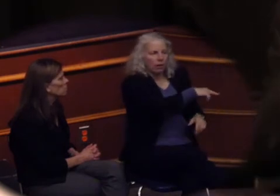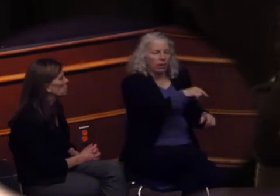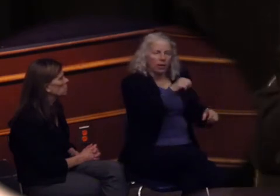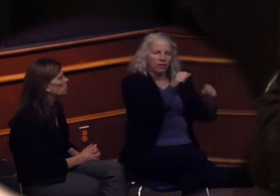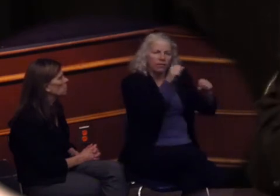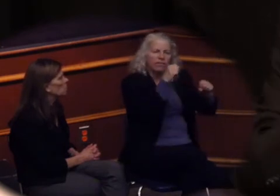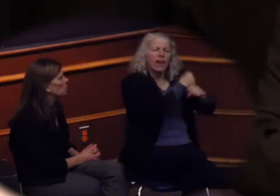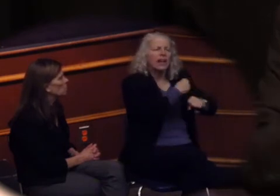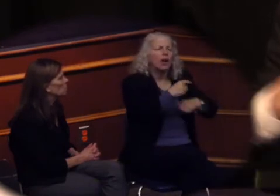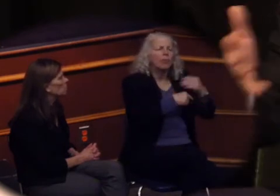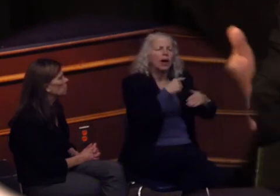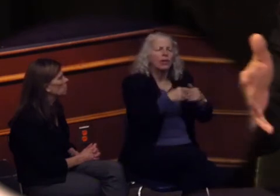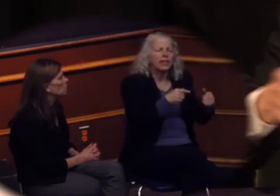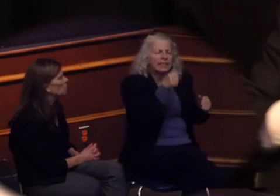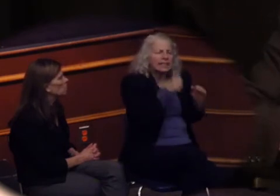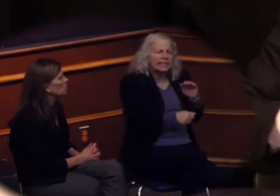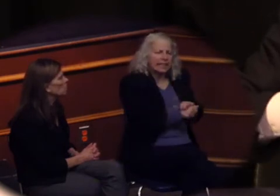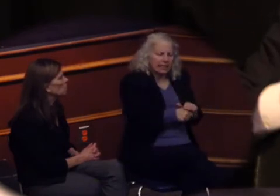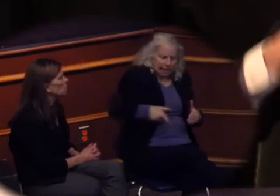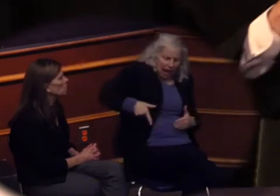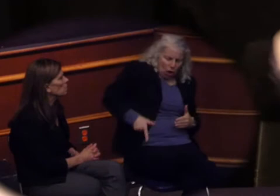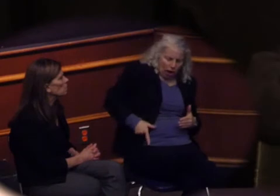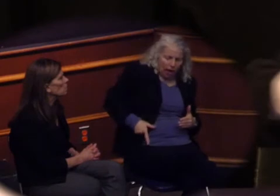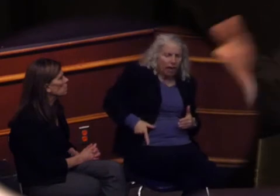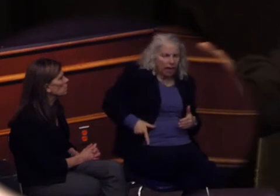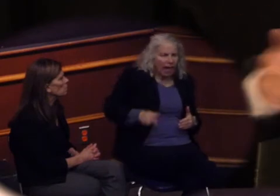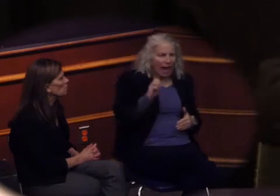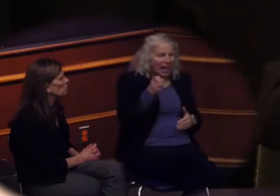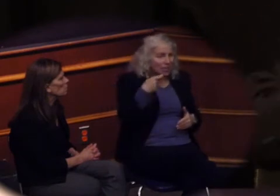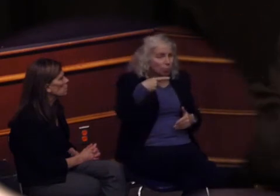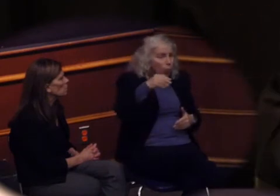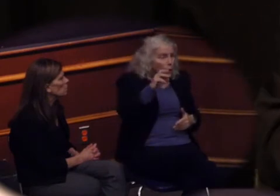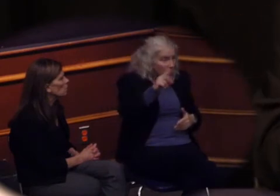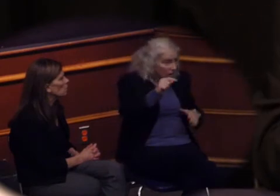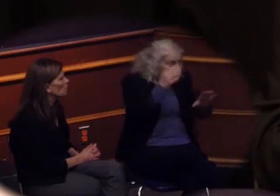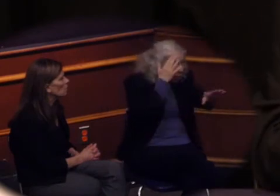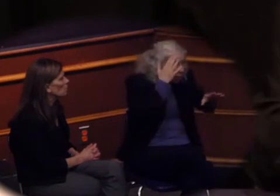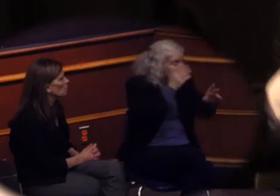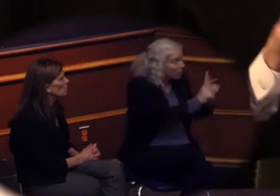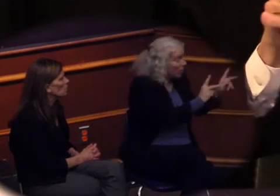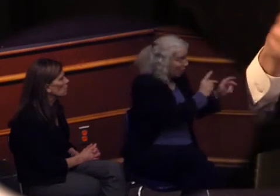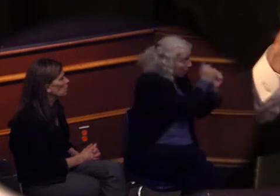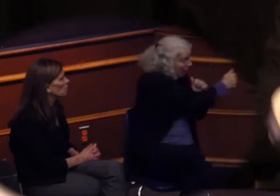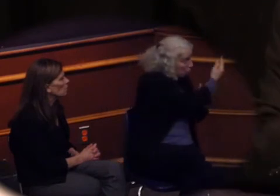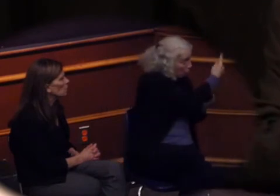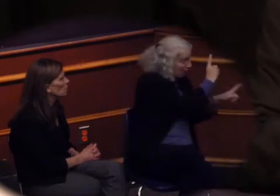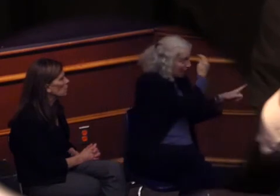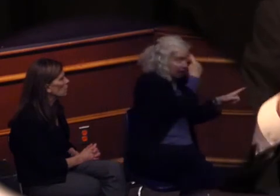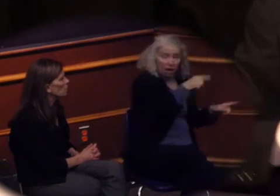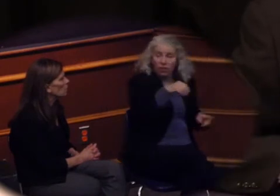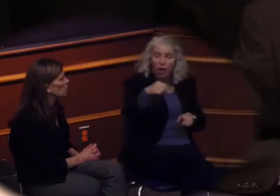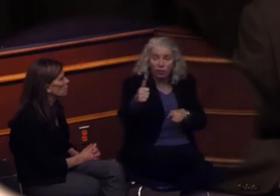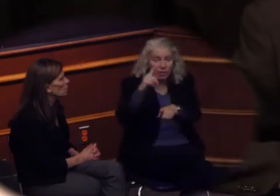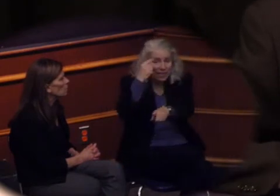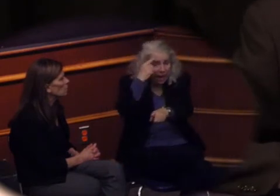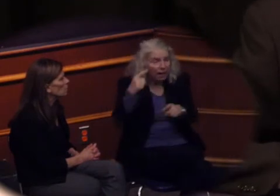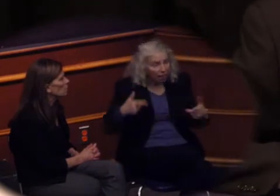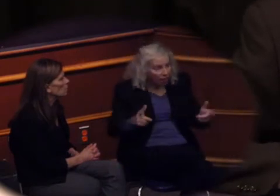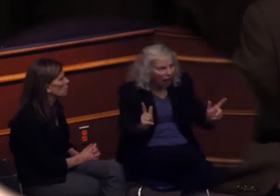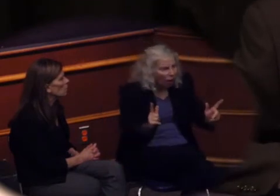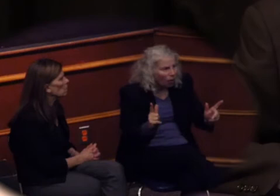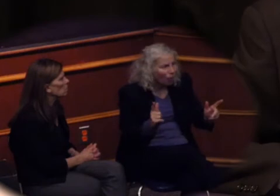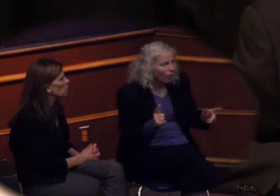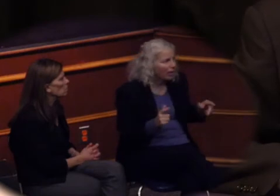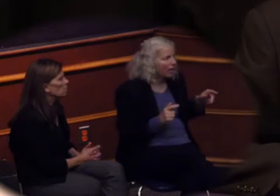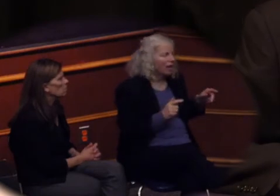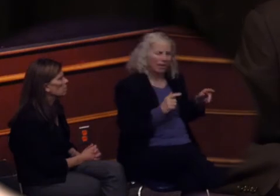concealed carry export law. In other words, where we would have to respect the concealed carry rules of the worst performers. So, this